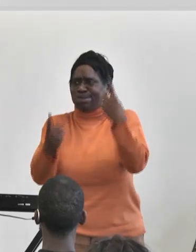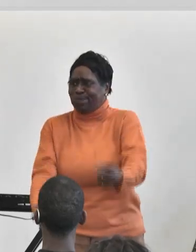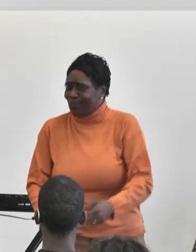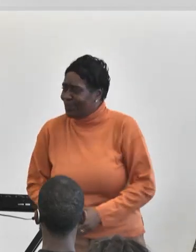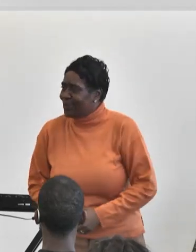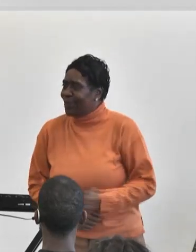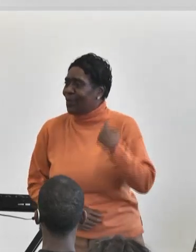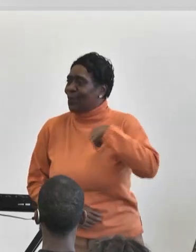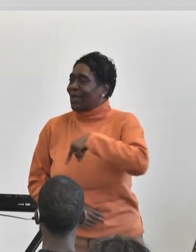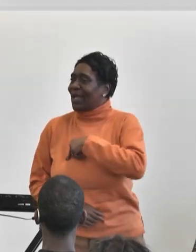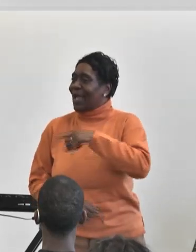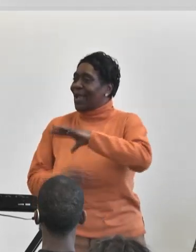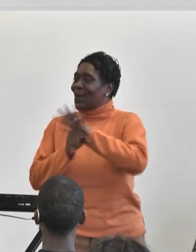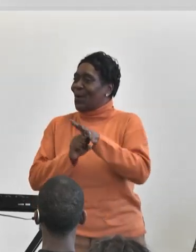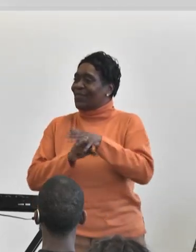We had COVID.